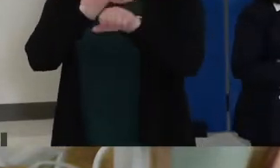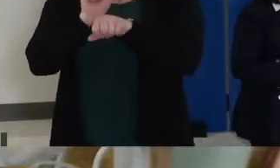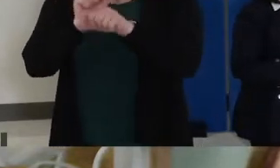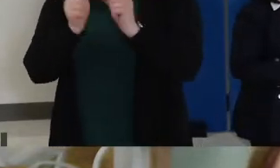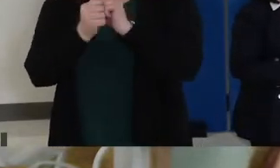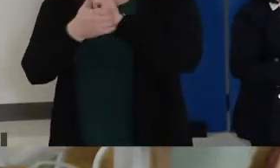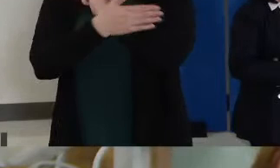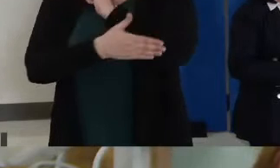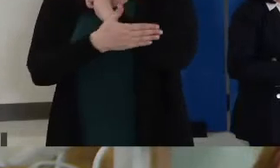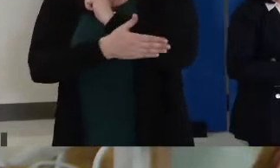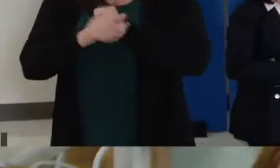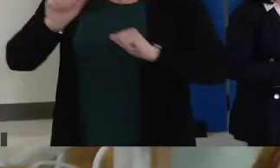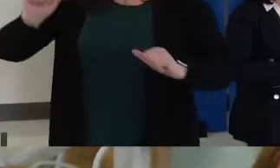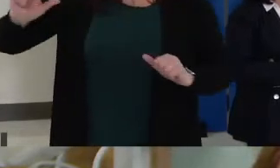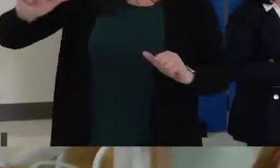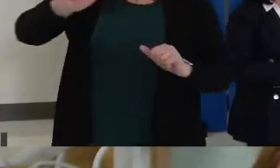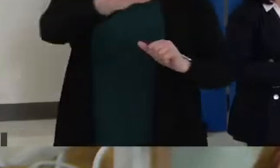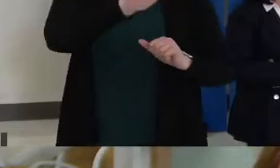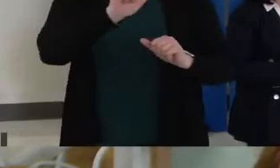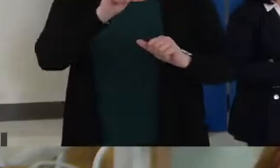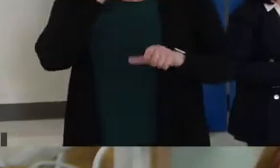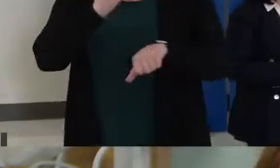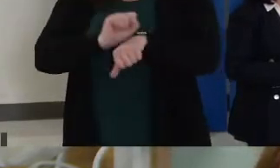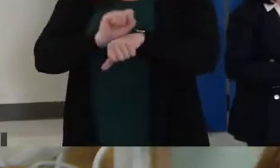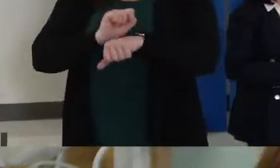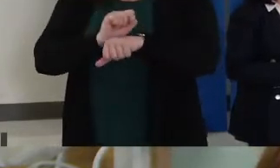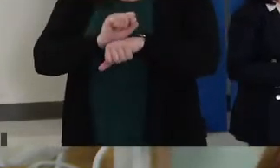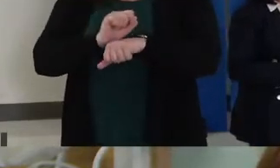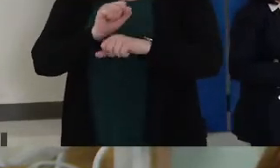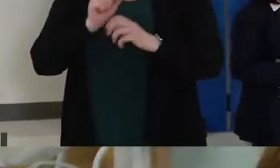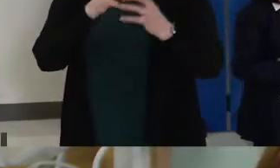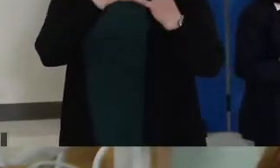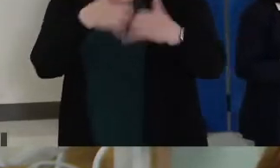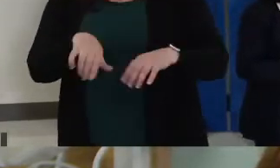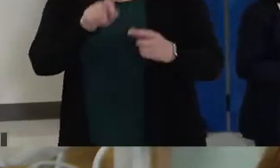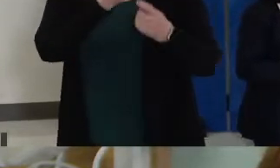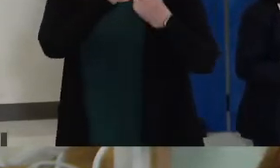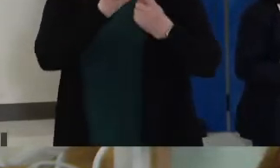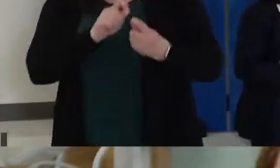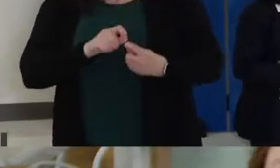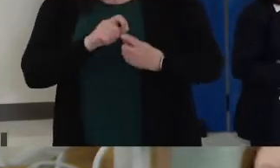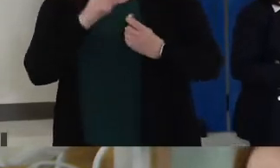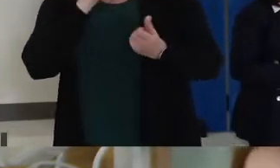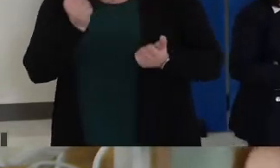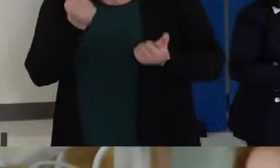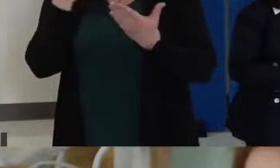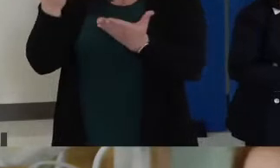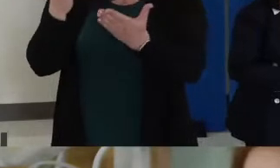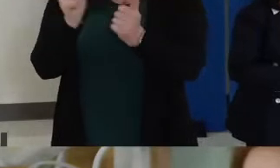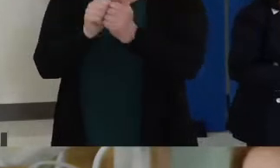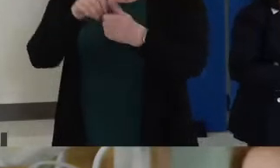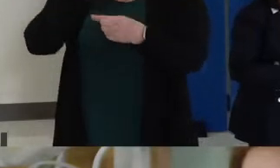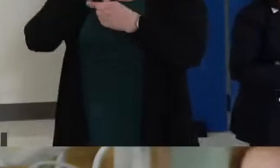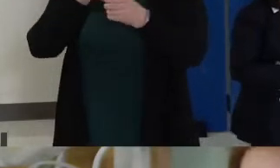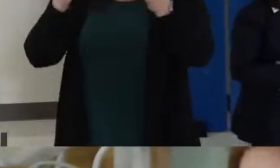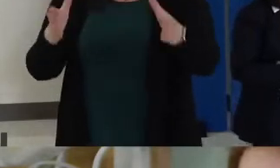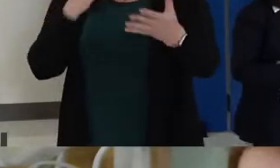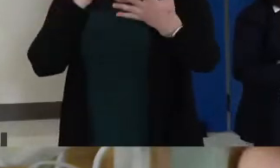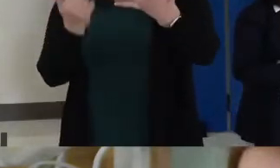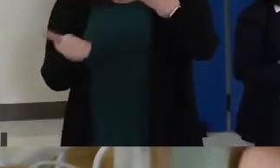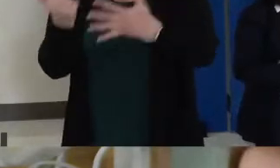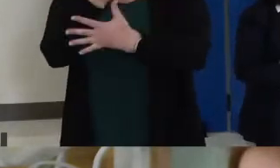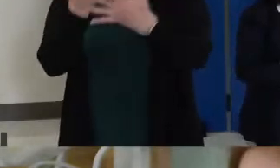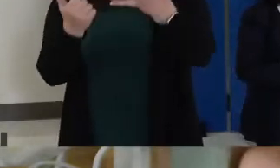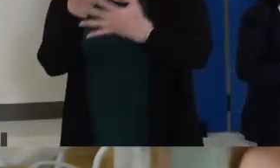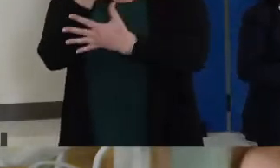counties as we work out the details of this legislative package and move it forward with the voters in terms of reprioritizing. Number